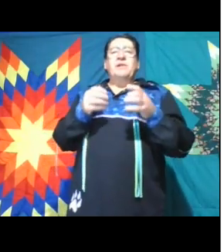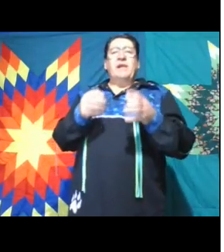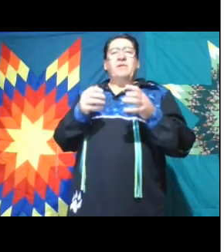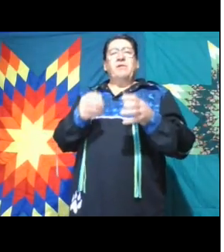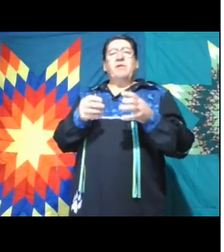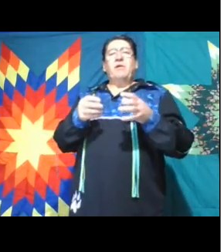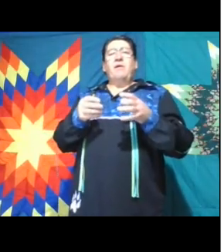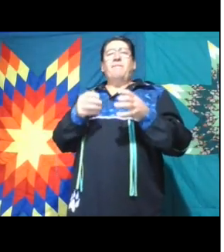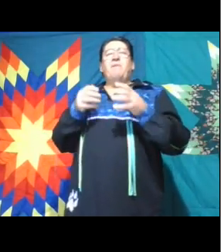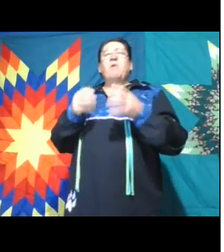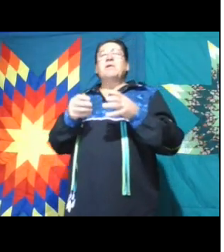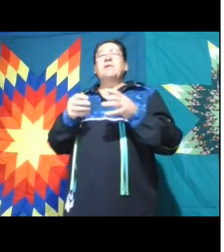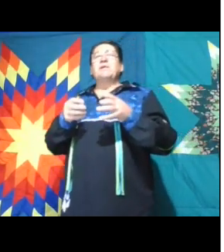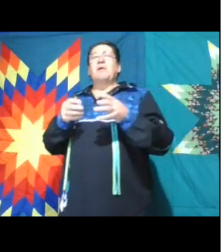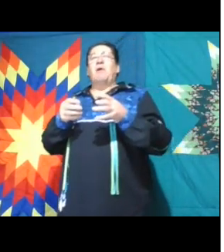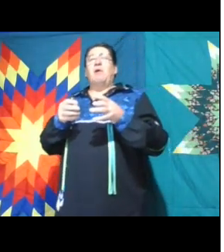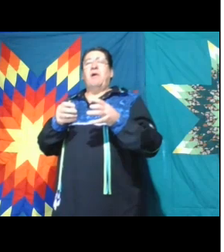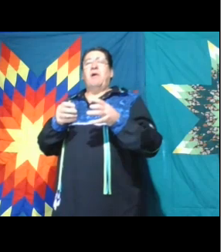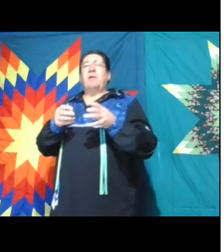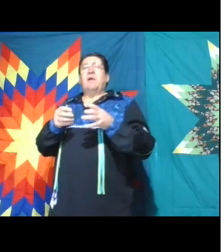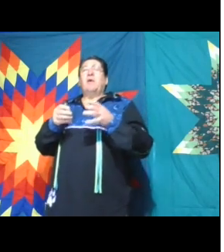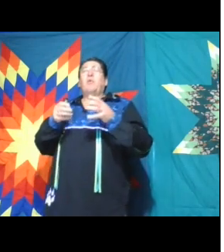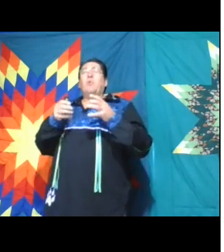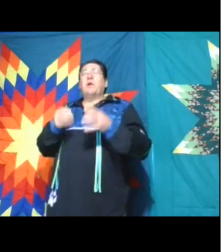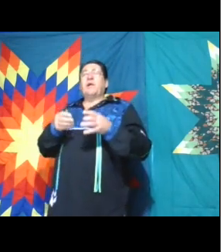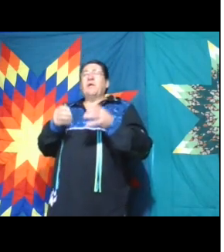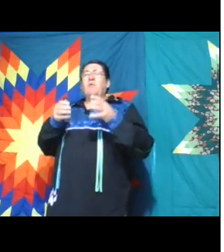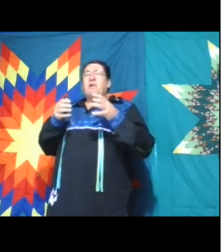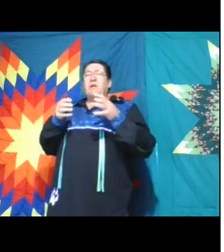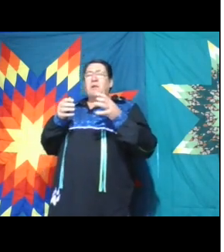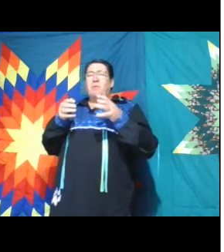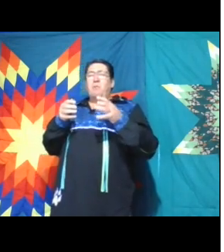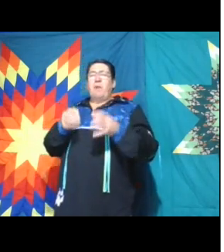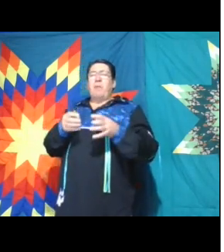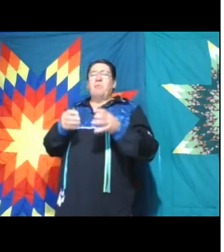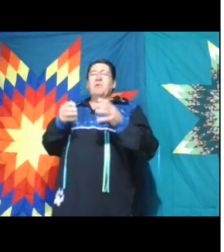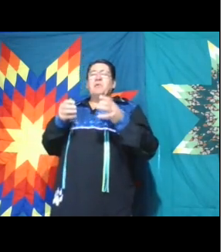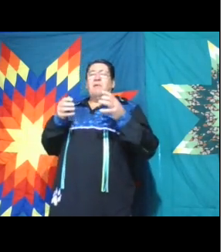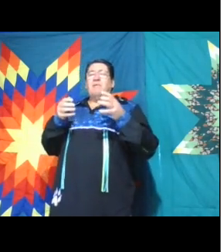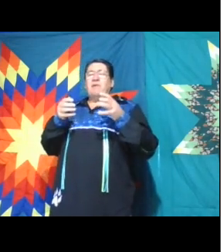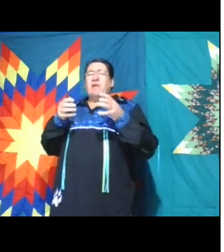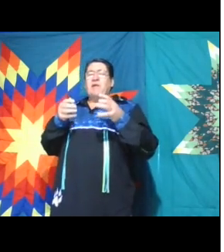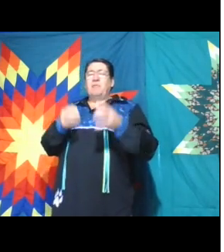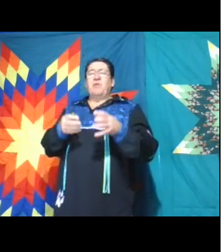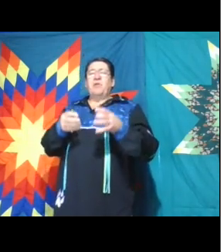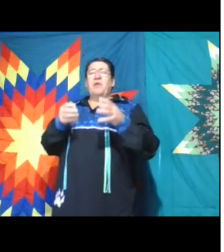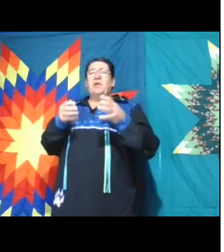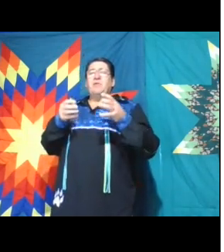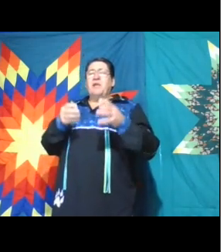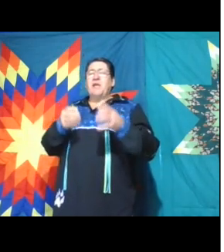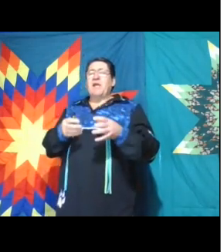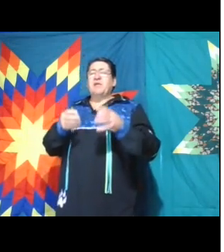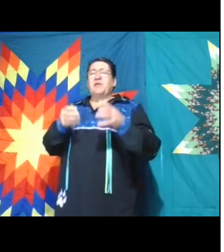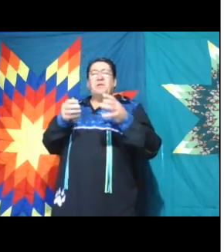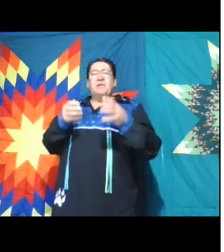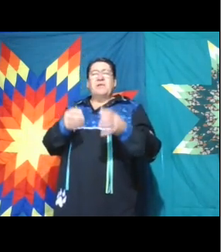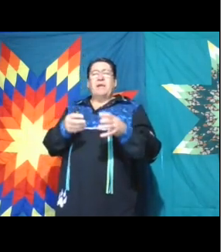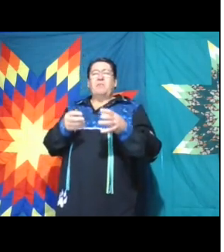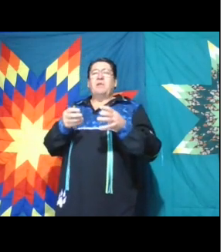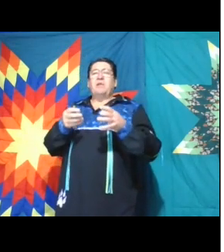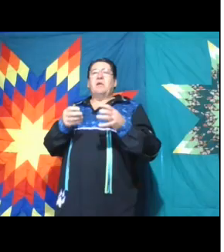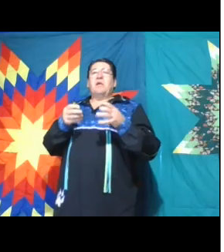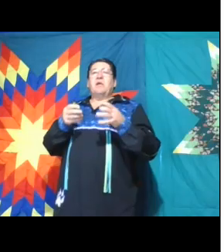employment center focuses on working with the members of the community or the nation or